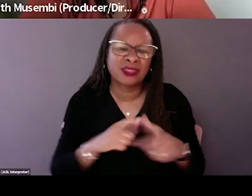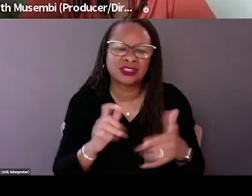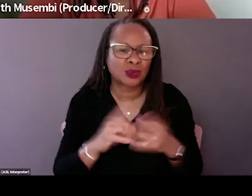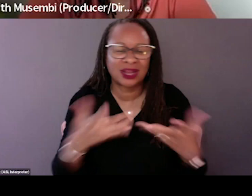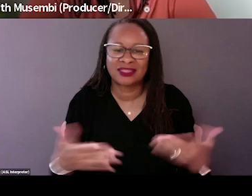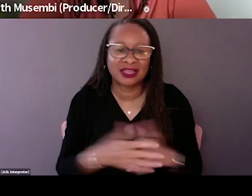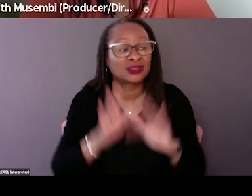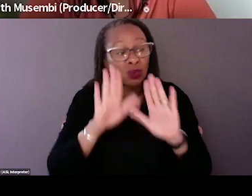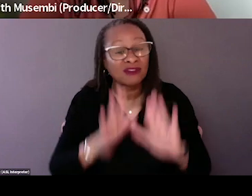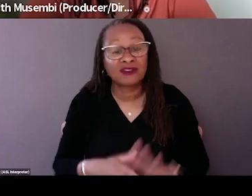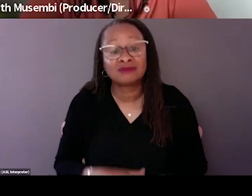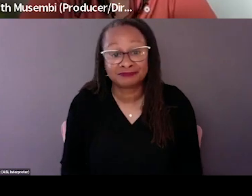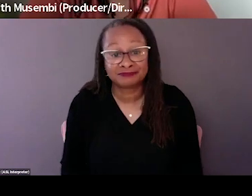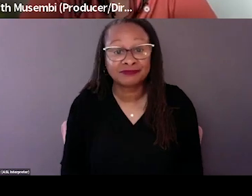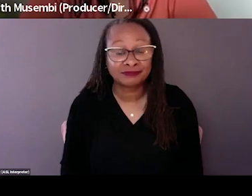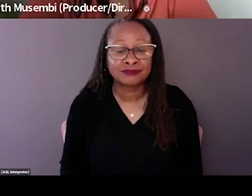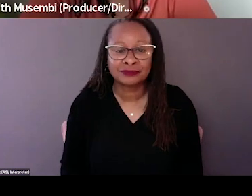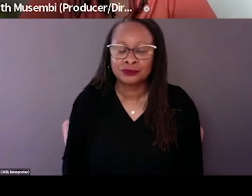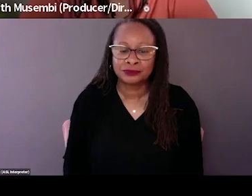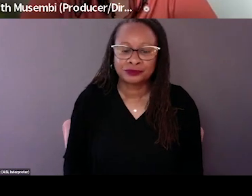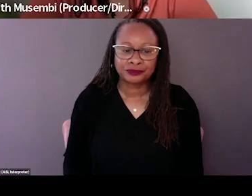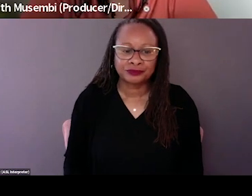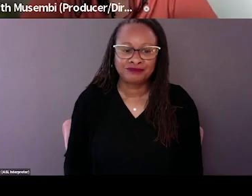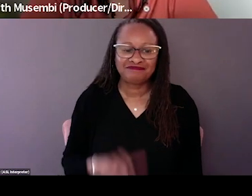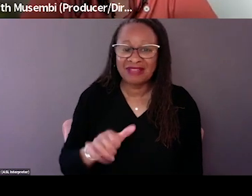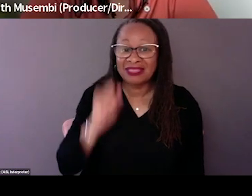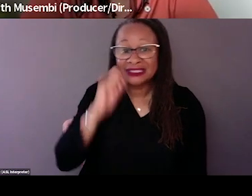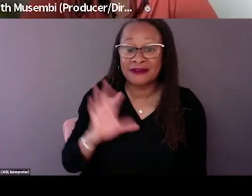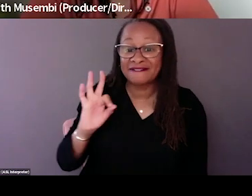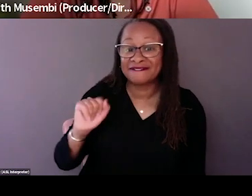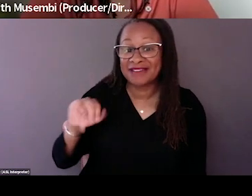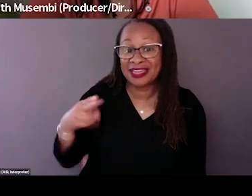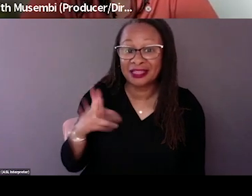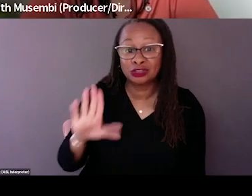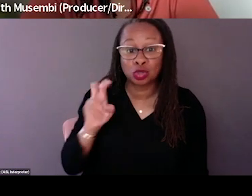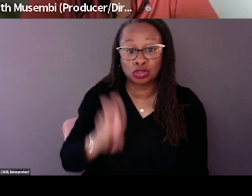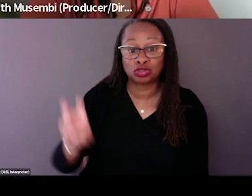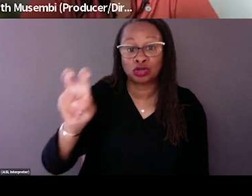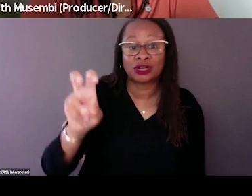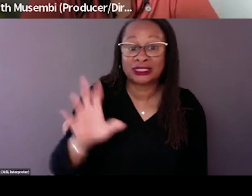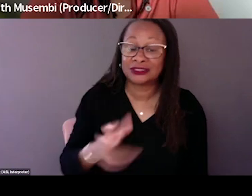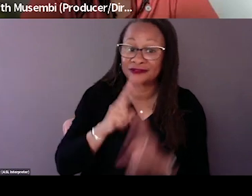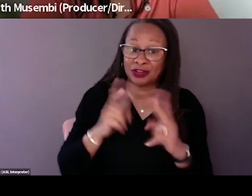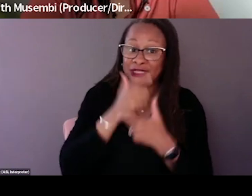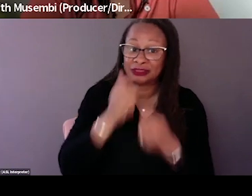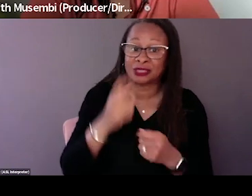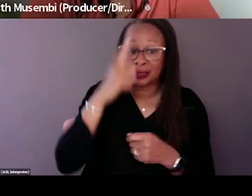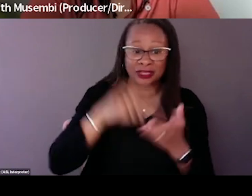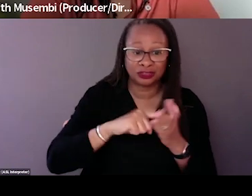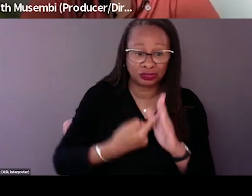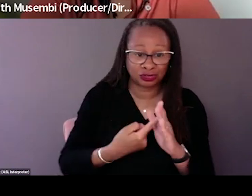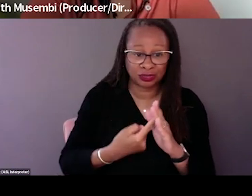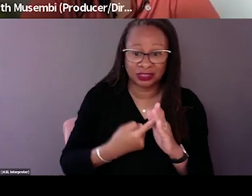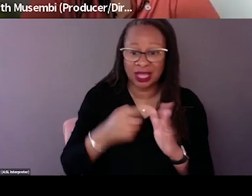did, you know. That's amazing. Faith, your journey has been so interesting because you started, I believe, as a field producer